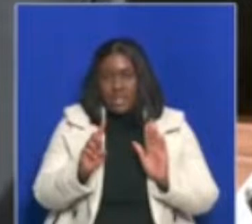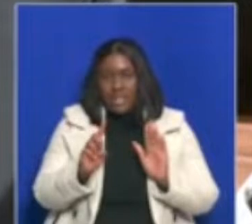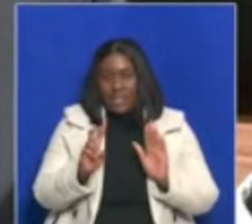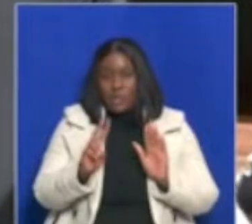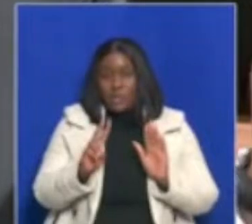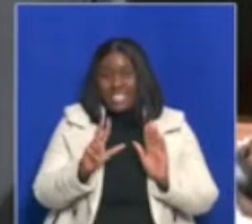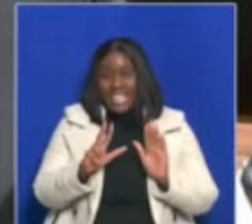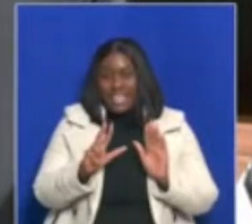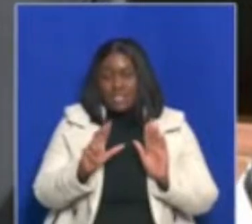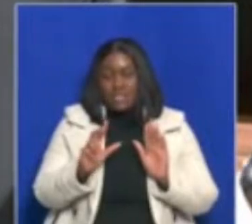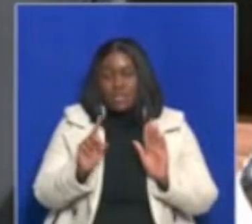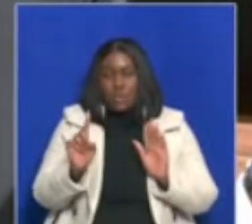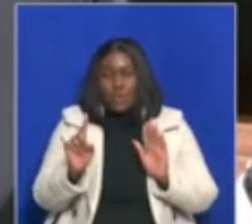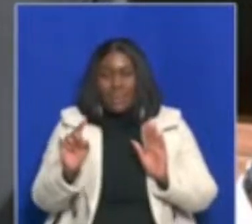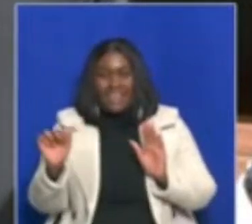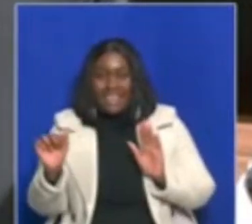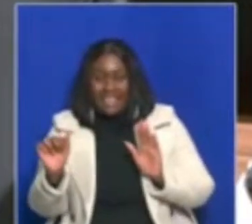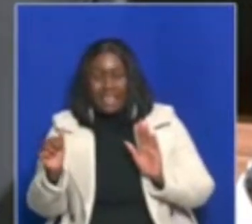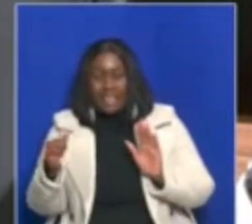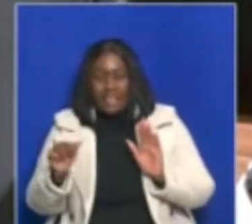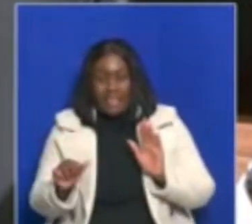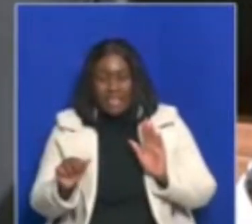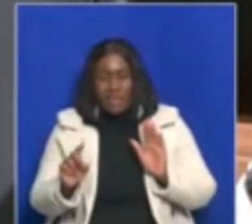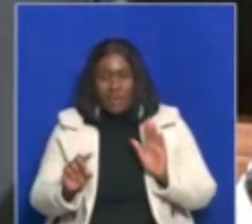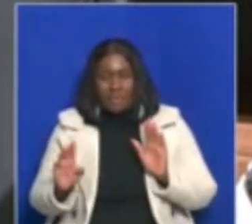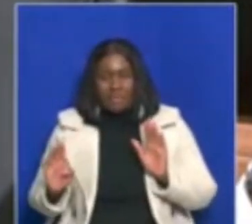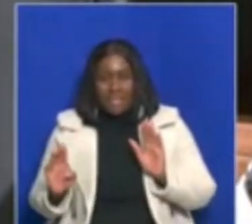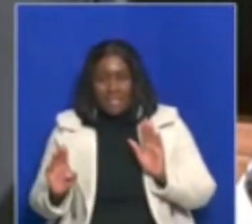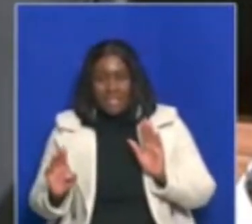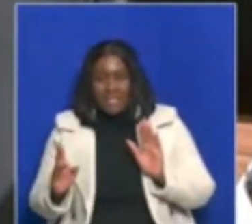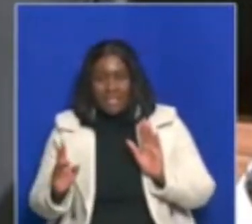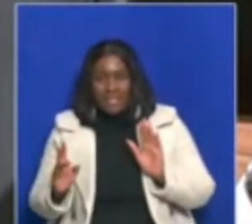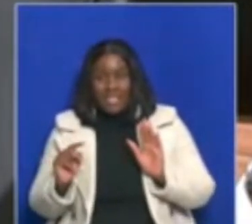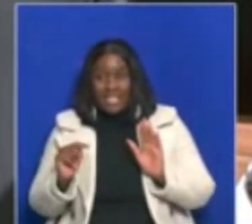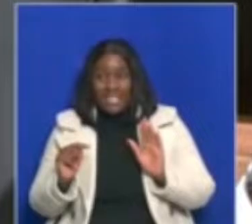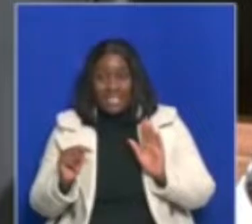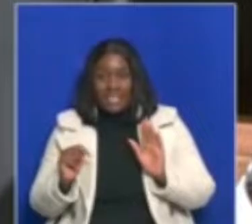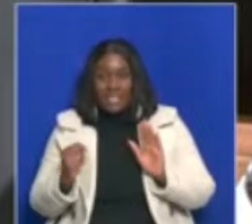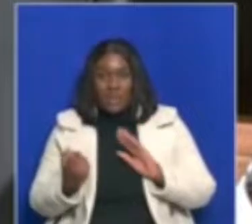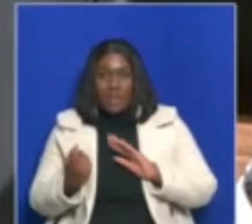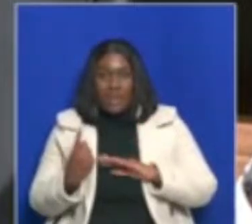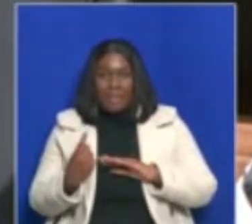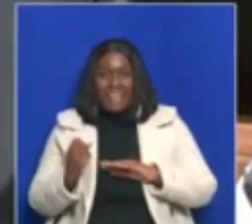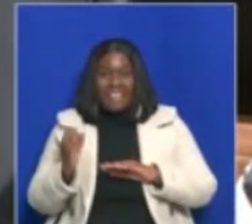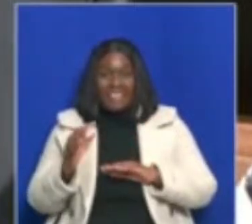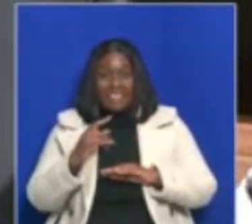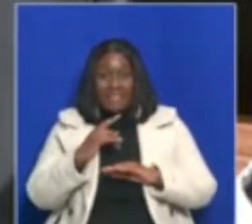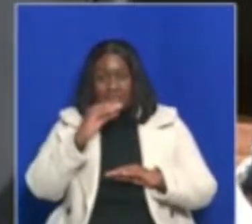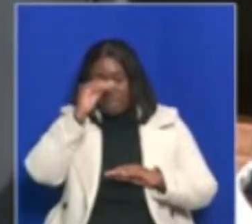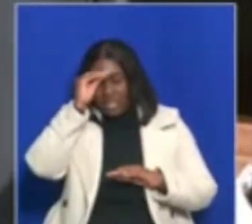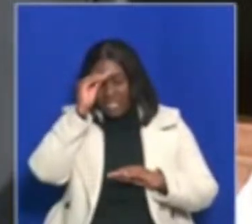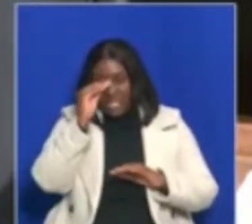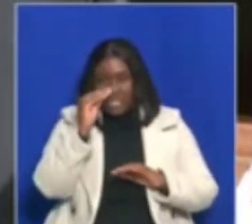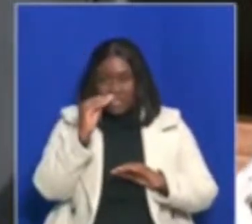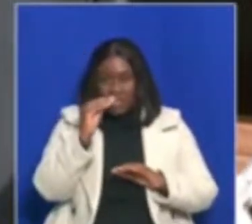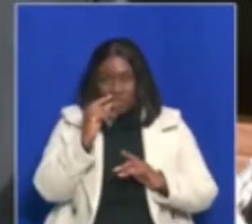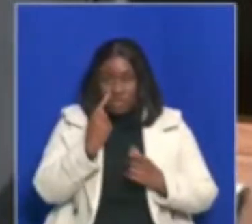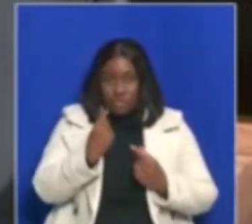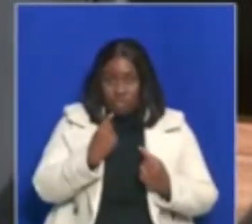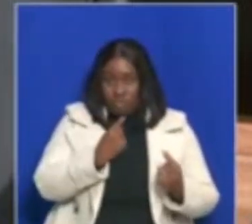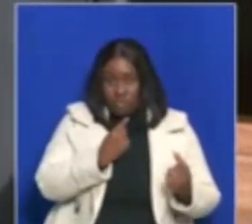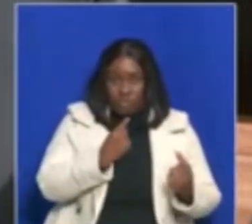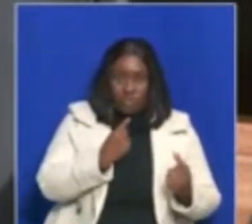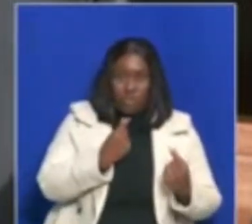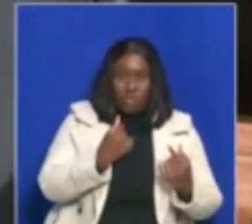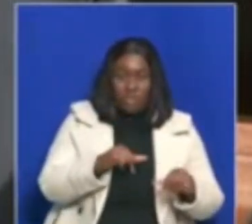28(1)B is a death as a result of police action. That's correct. So it's a duty that rests on any member of